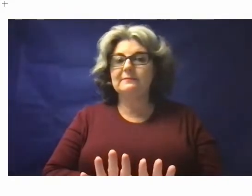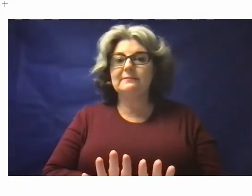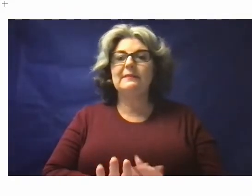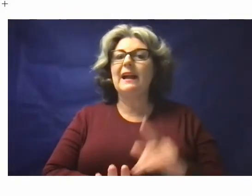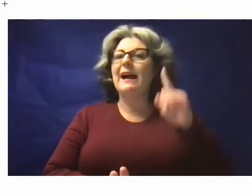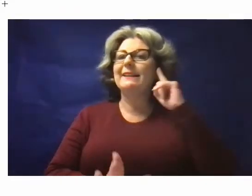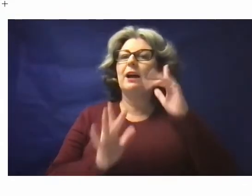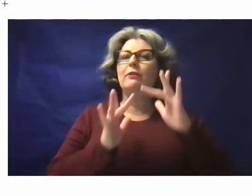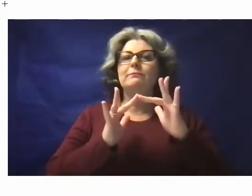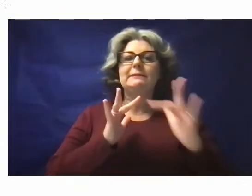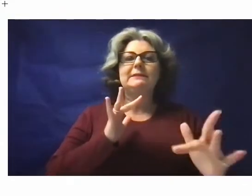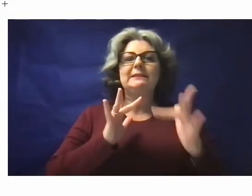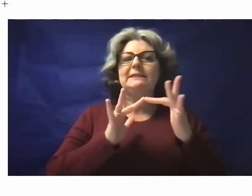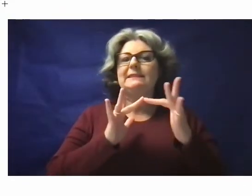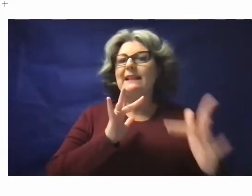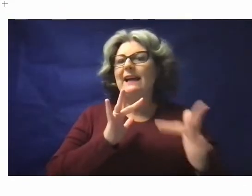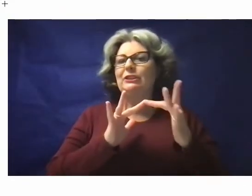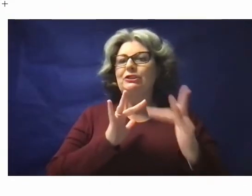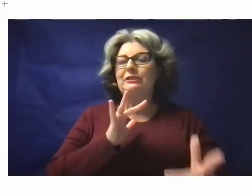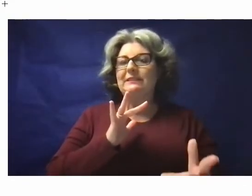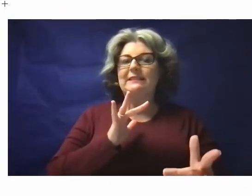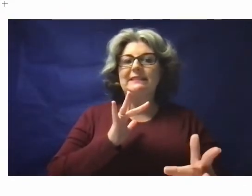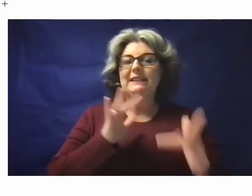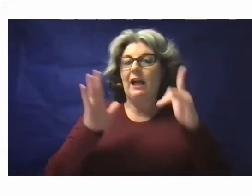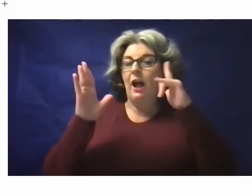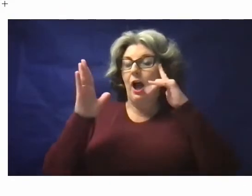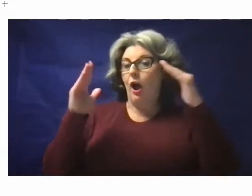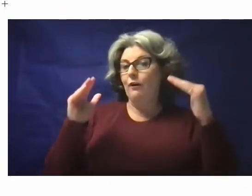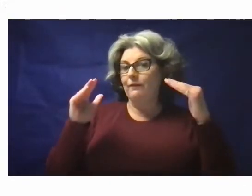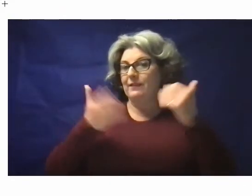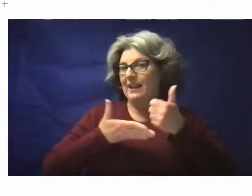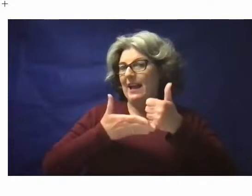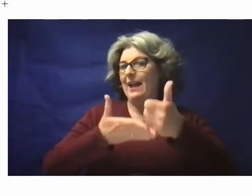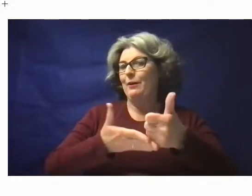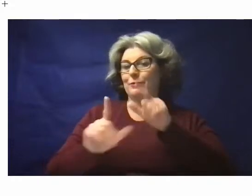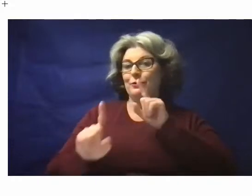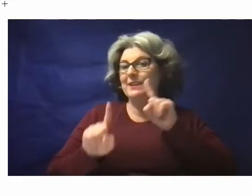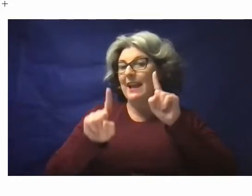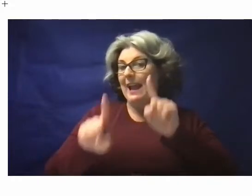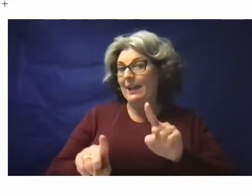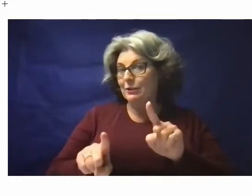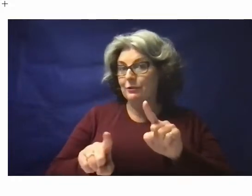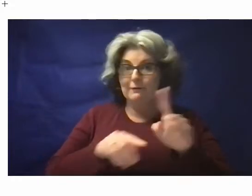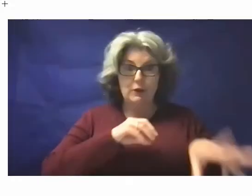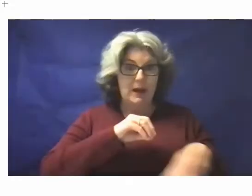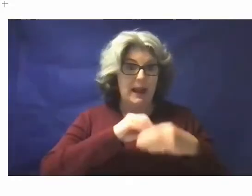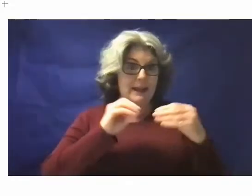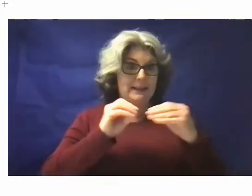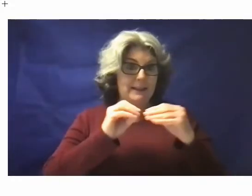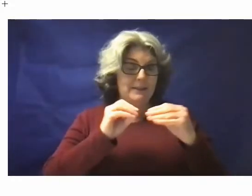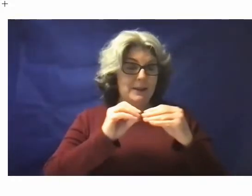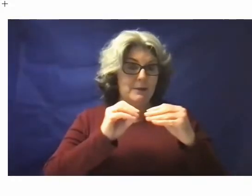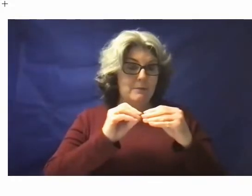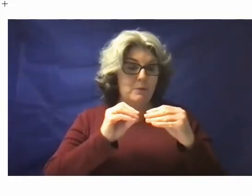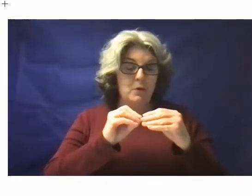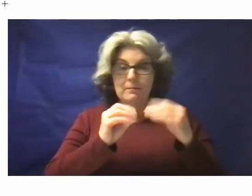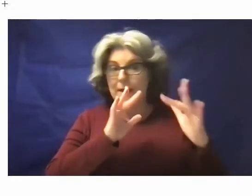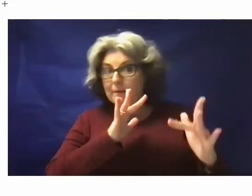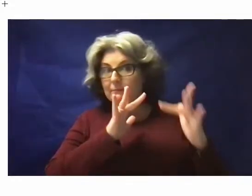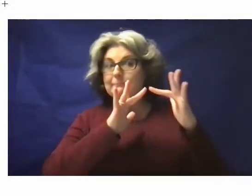connection there. Hopefully I kind of helped out with the answer, but if you wanted to add anything now, I think your connection is back